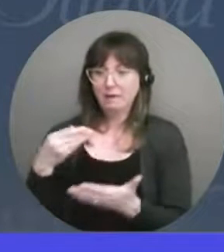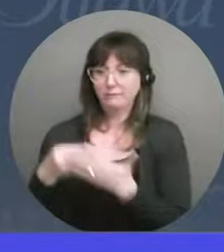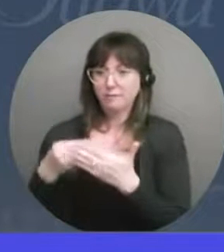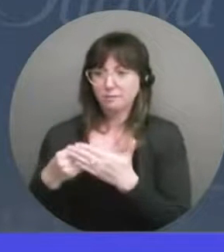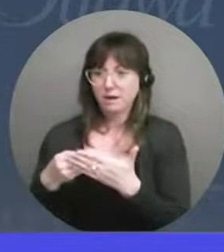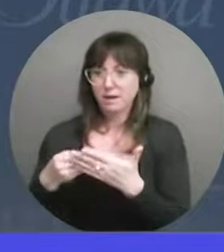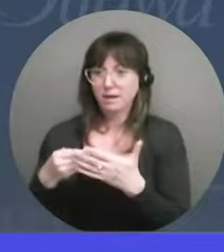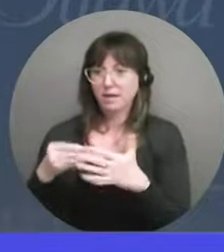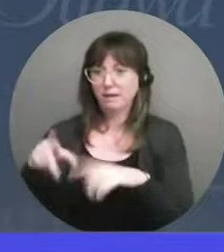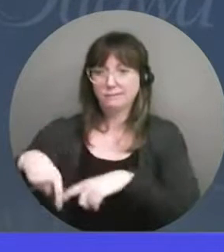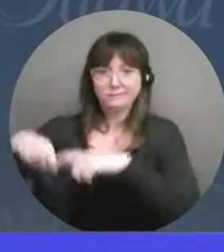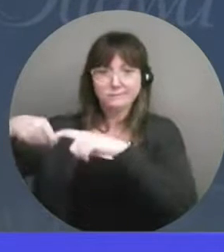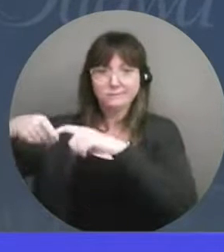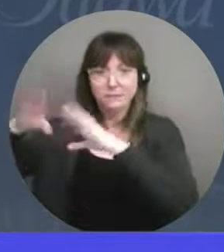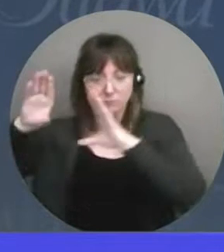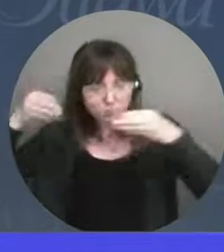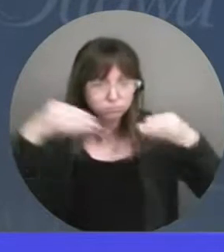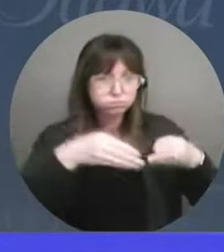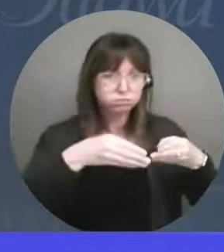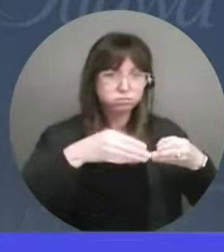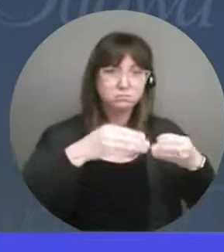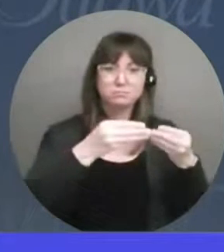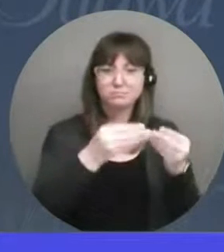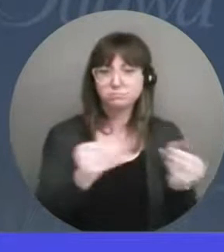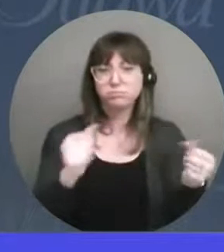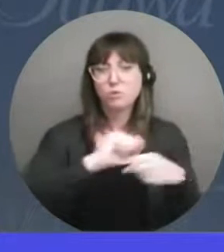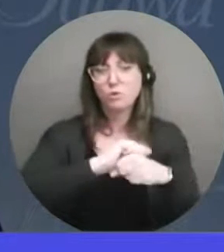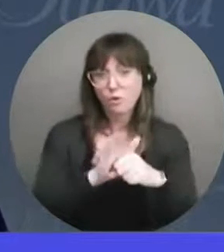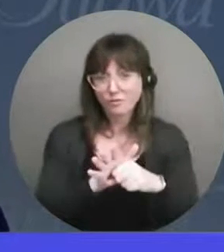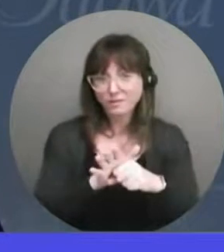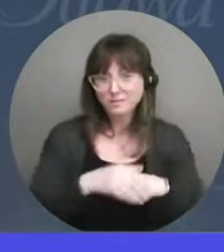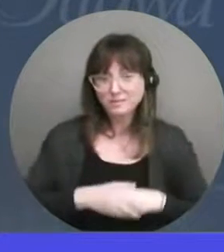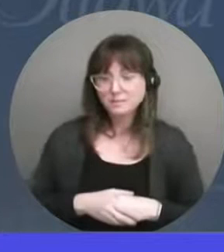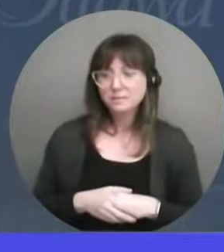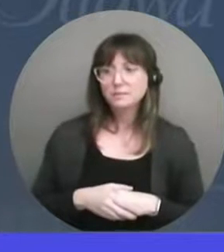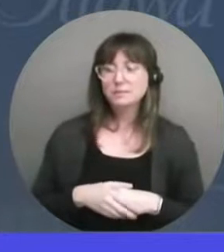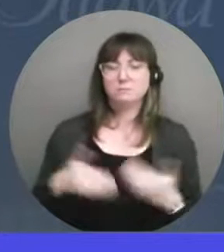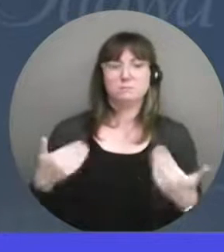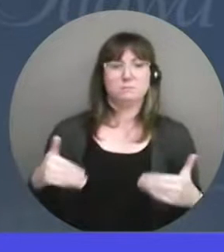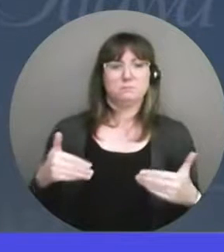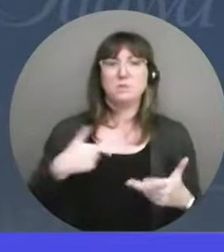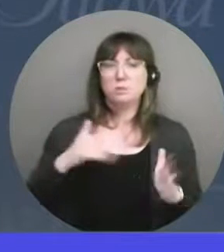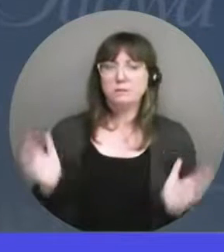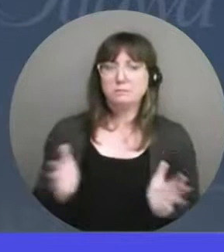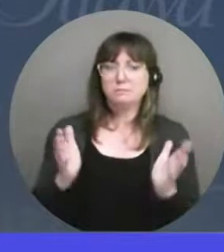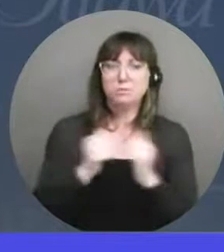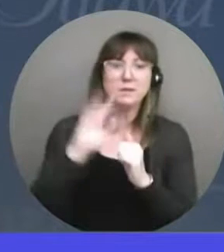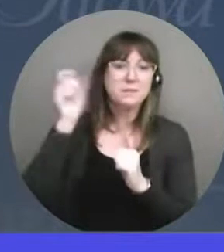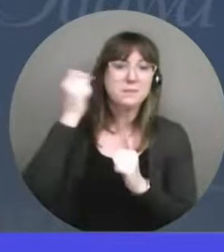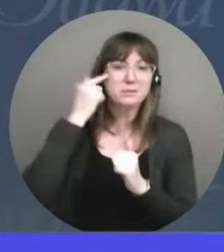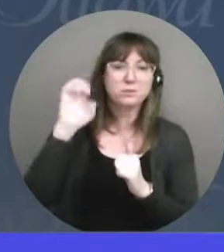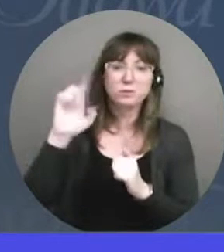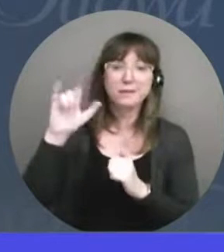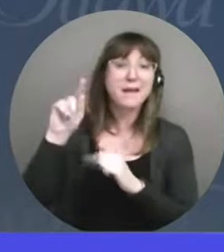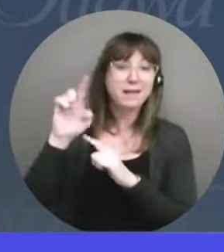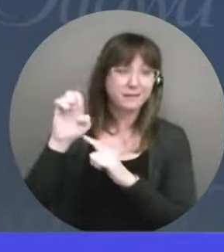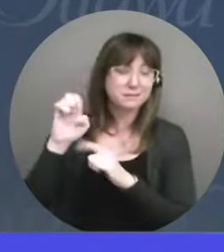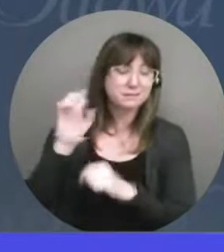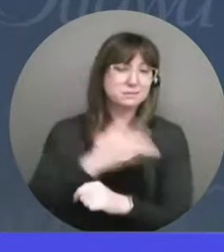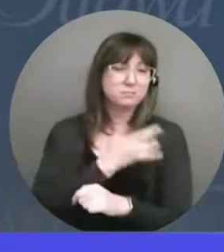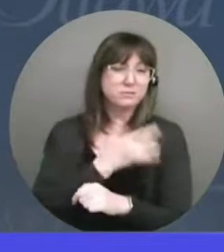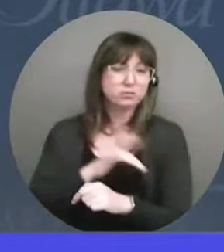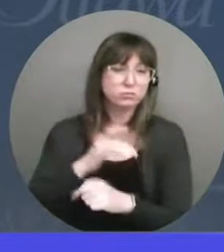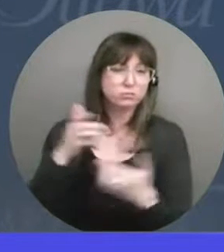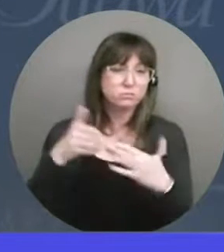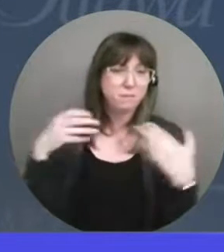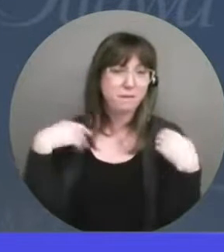combat COVID-19. So I certainly raised this issue with Minister Elliott a few days ago, and we undertook that we